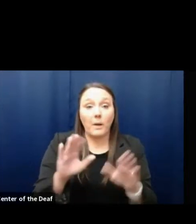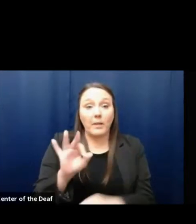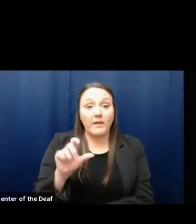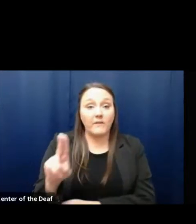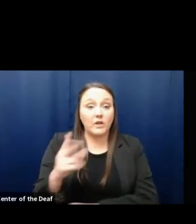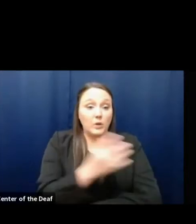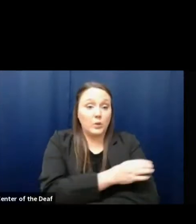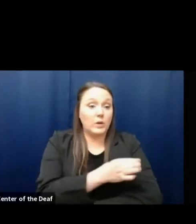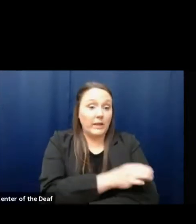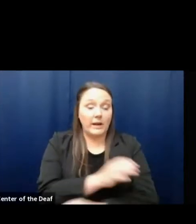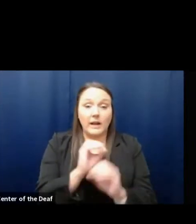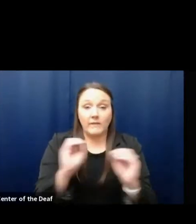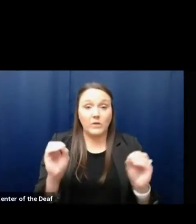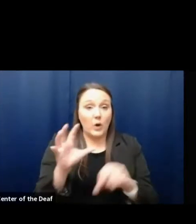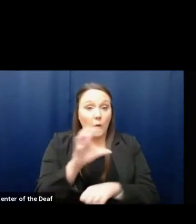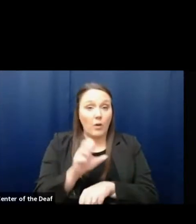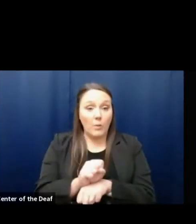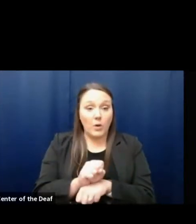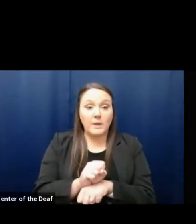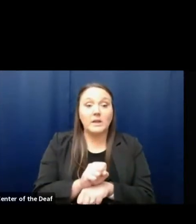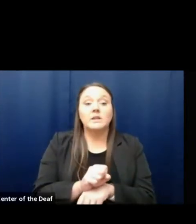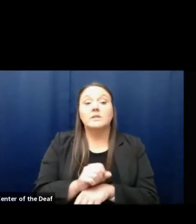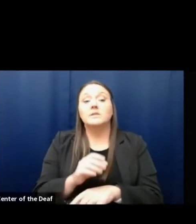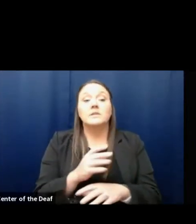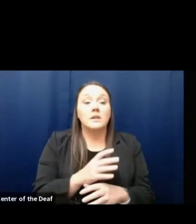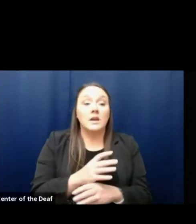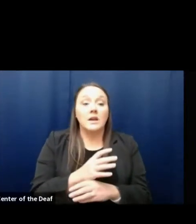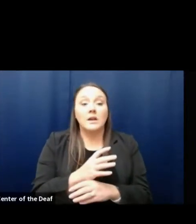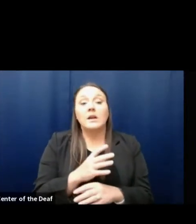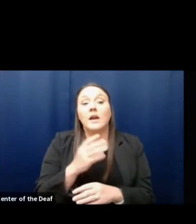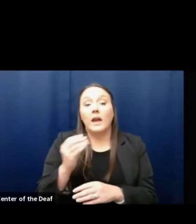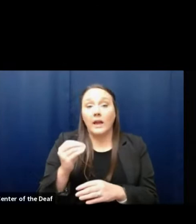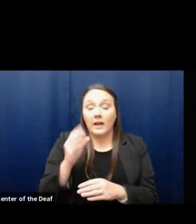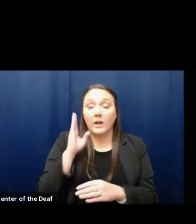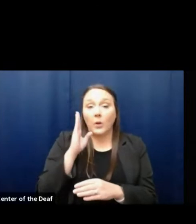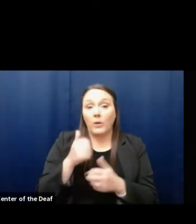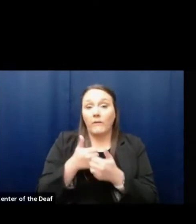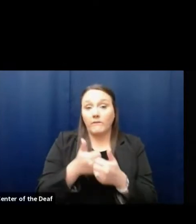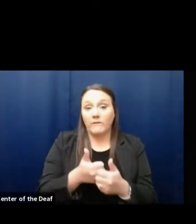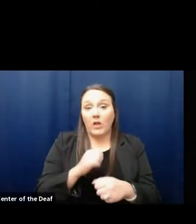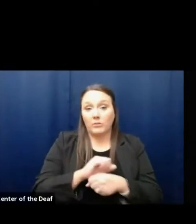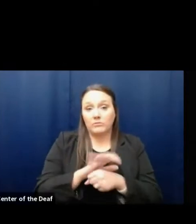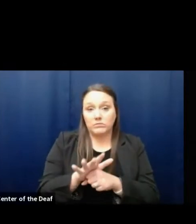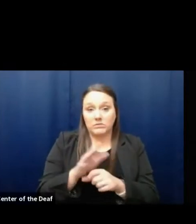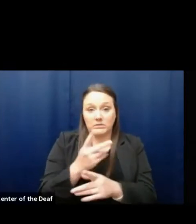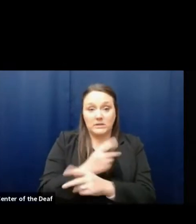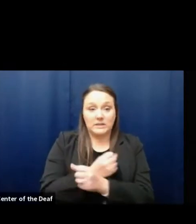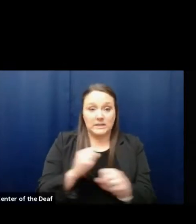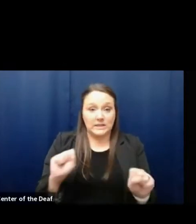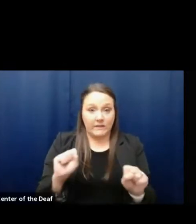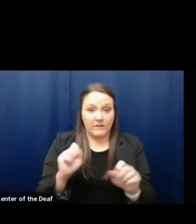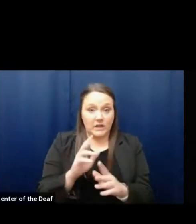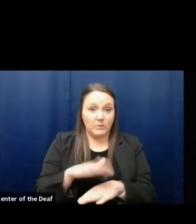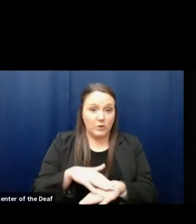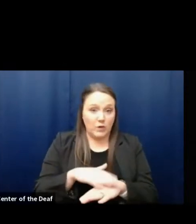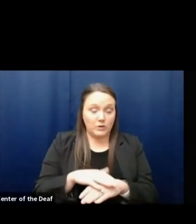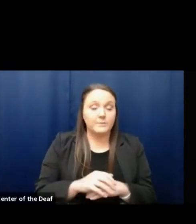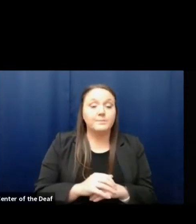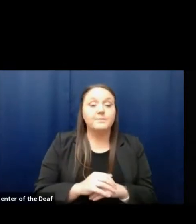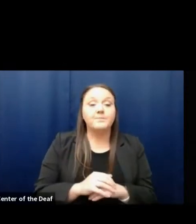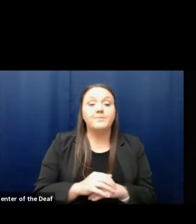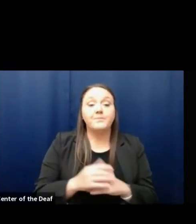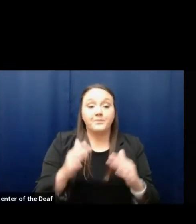taking appointments, and COVID-19 safety precautions will be taken. And now we'll move into the local situation. We